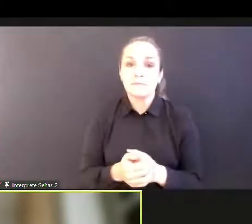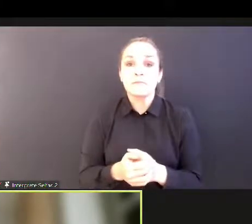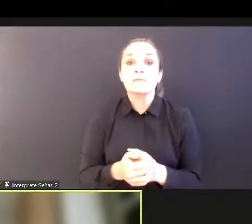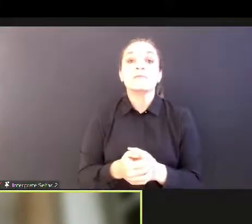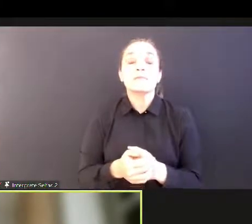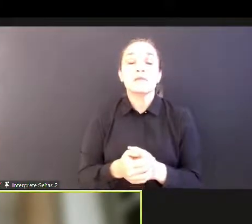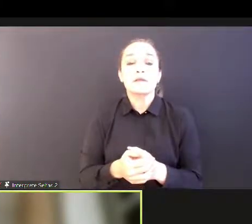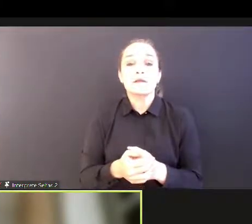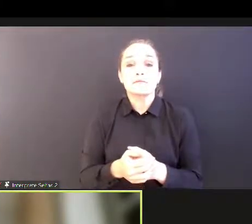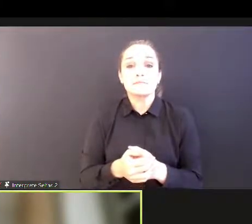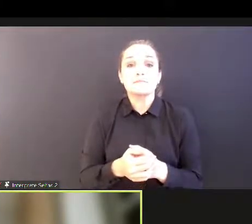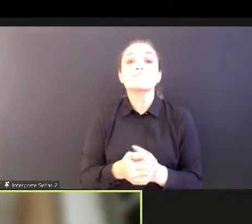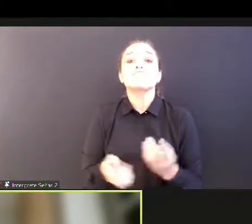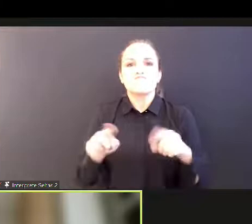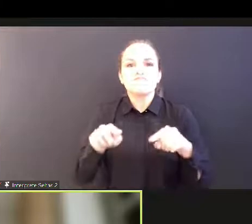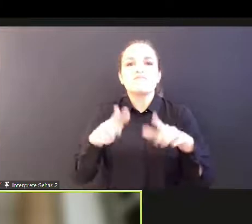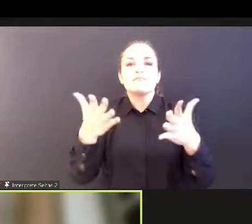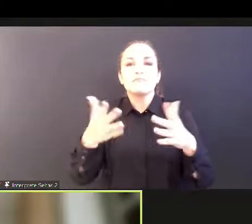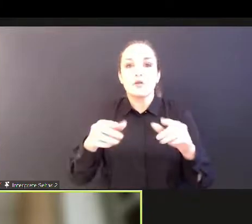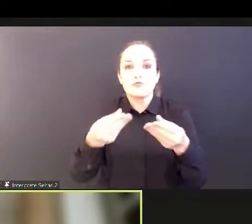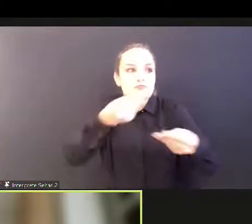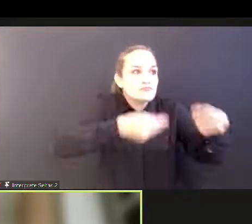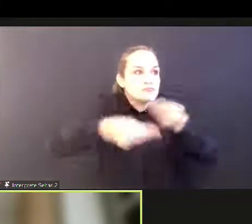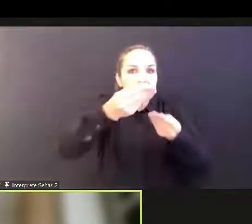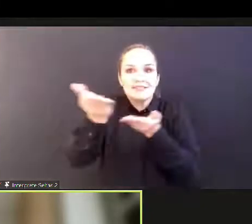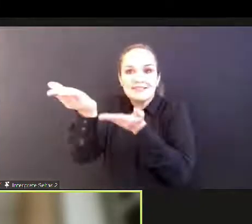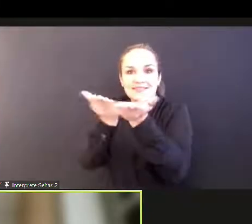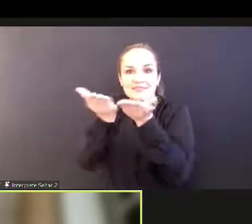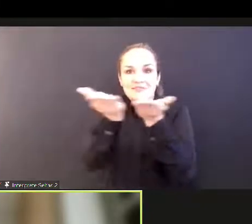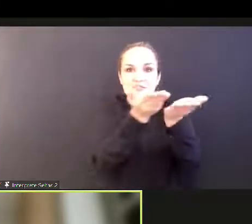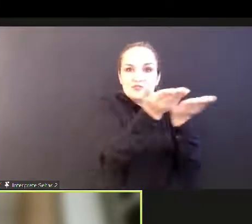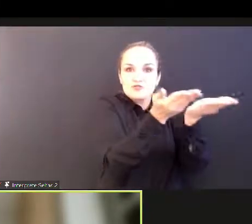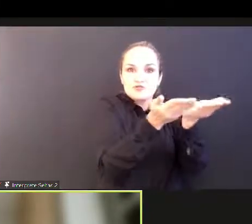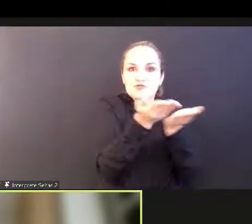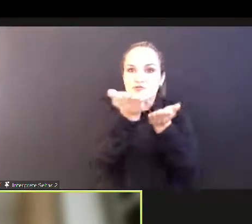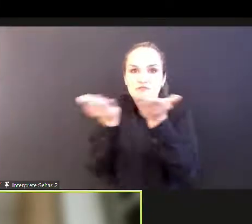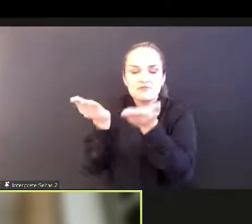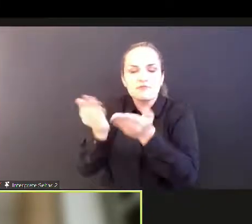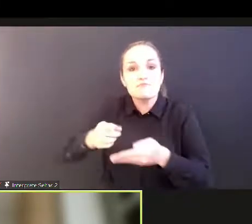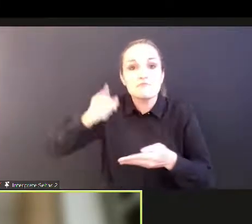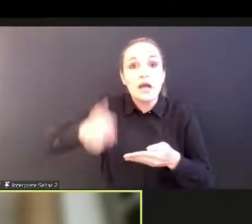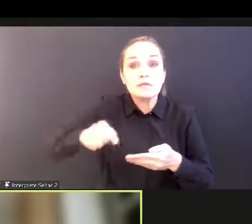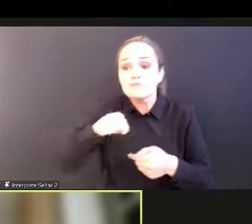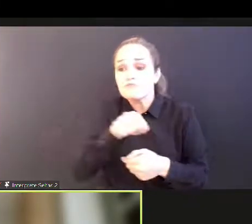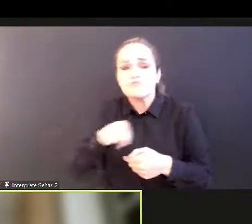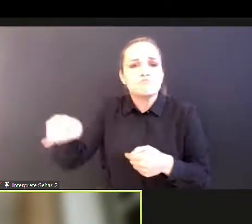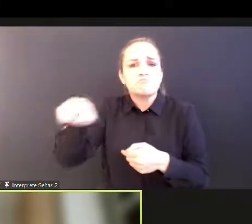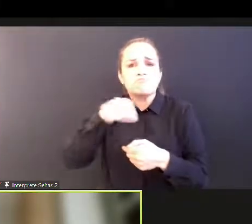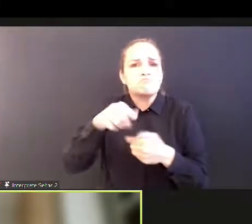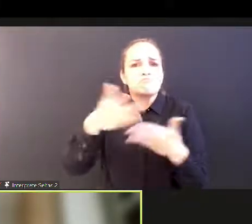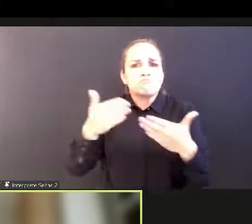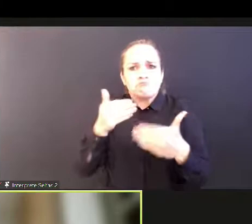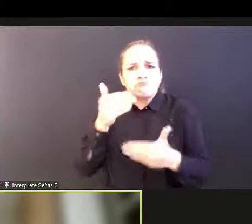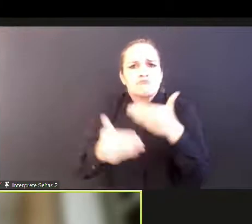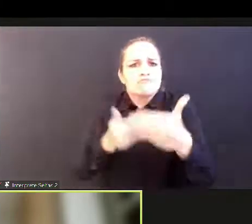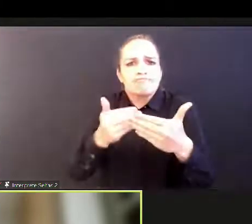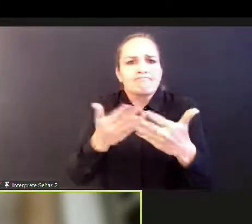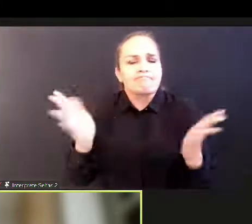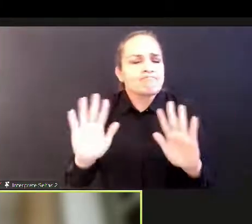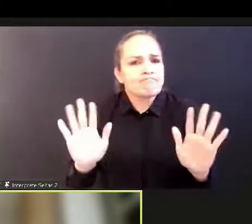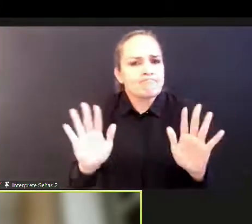instance. That's something that's still not so much on the radar of countries. On the innovation and entrepreneurial